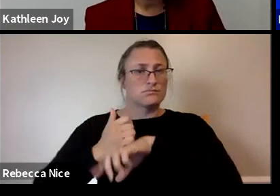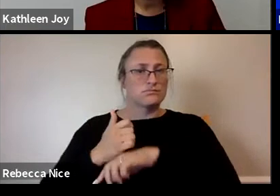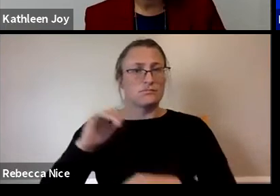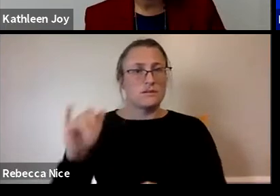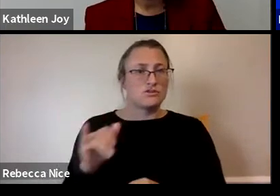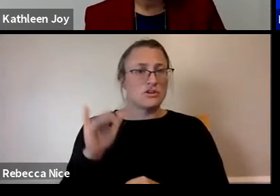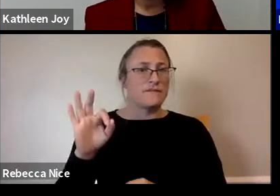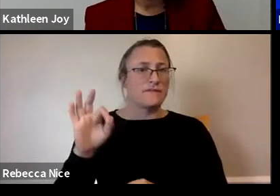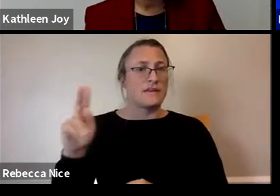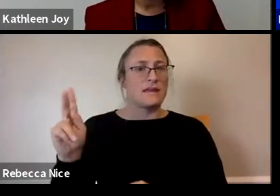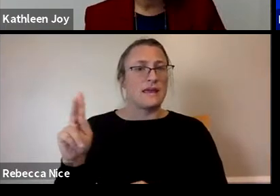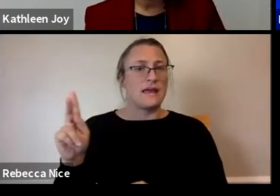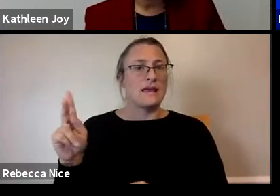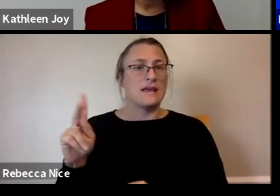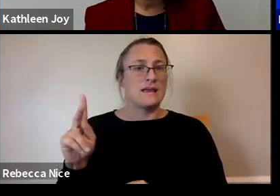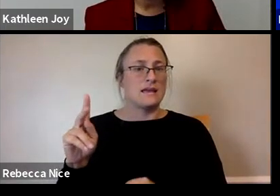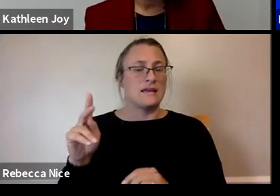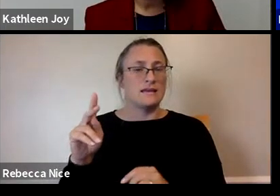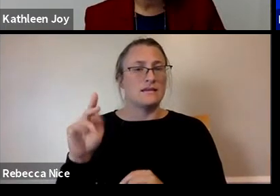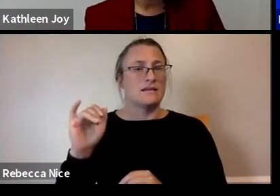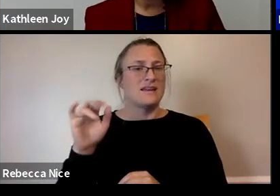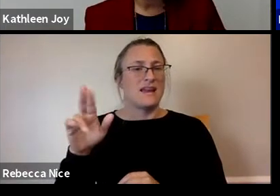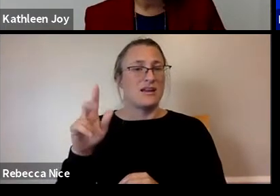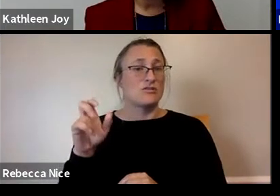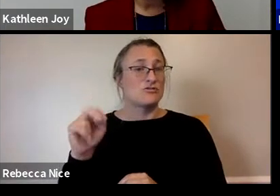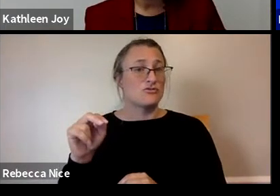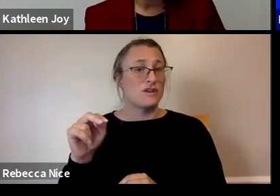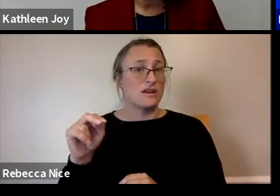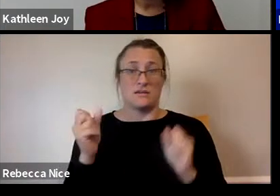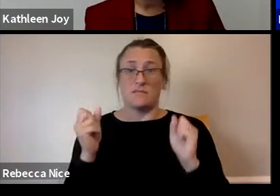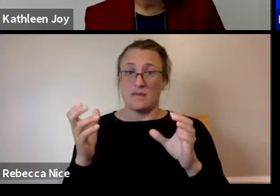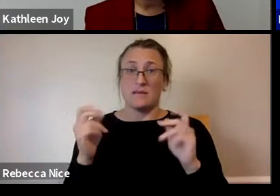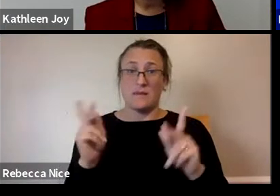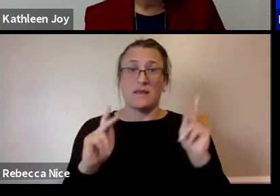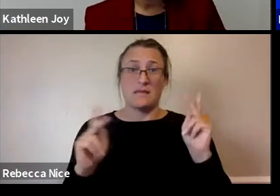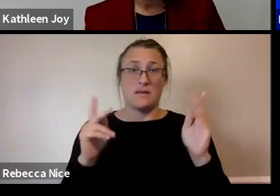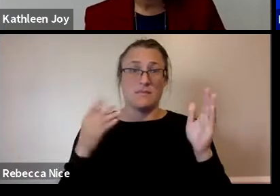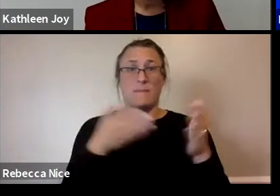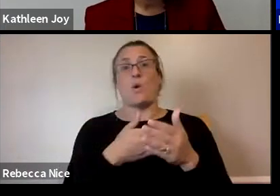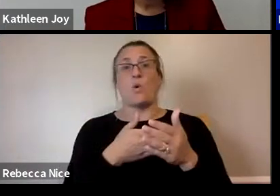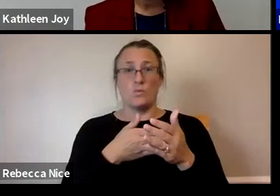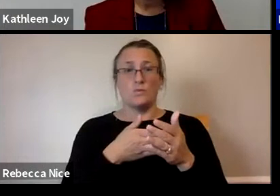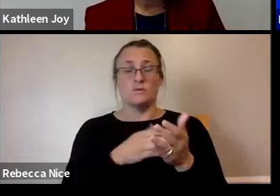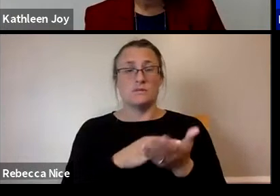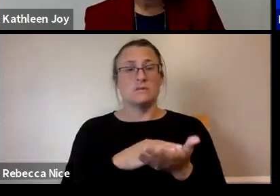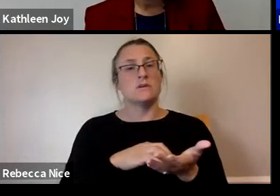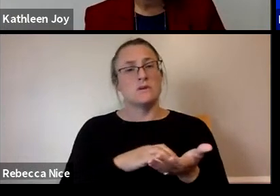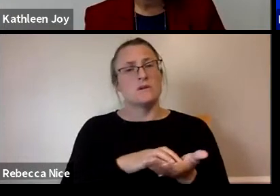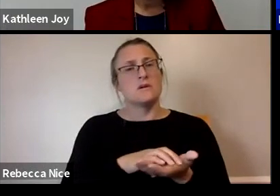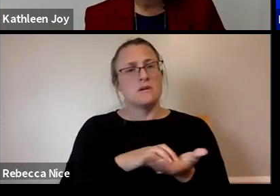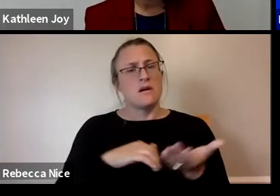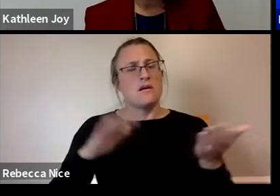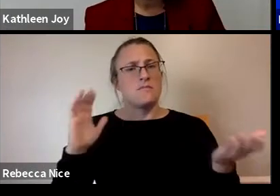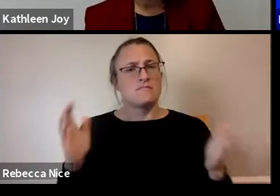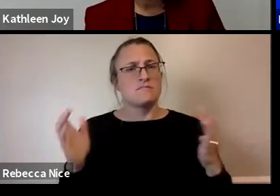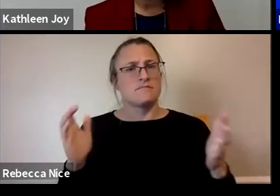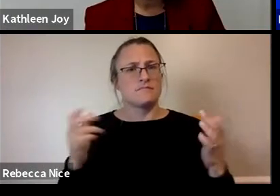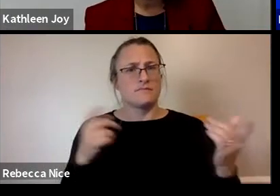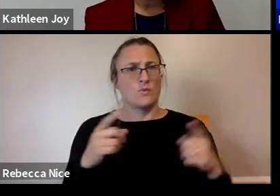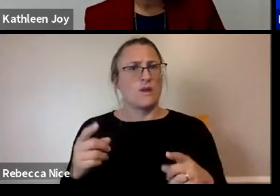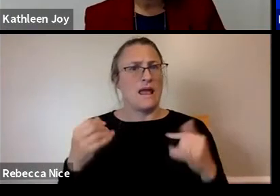air train, and there was a lot of opposition. And what's happened now is it's become a